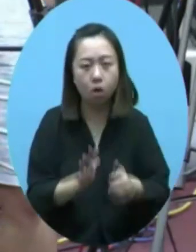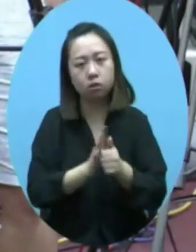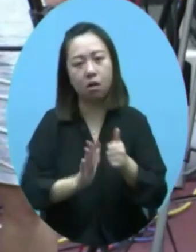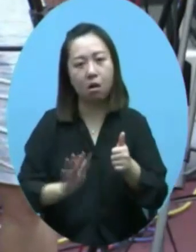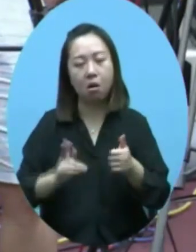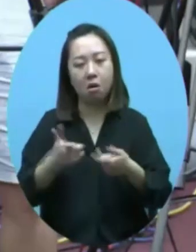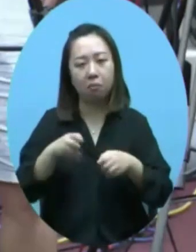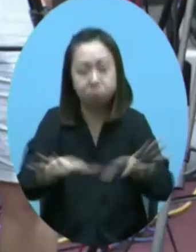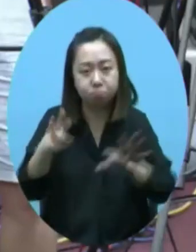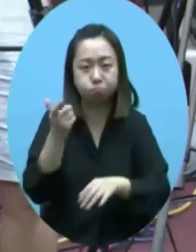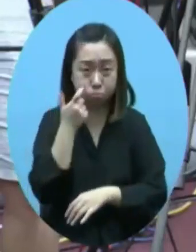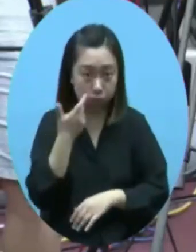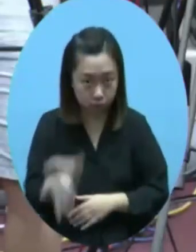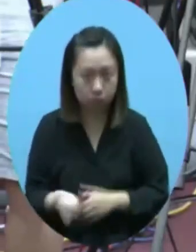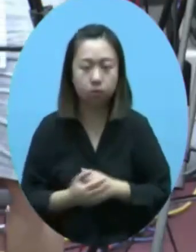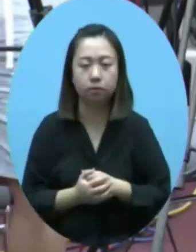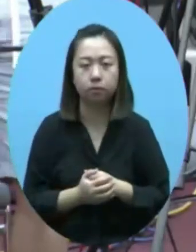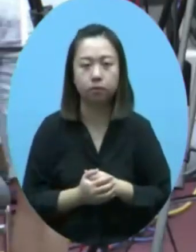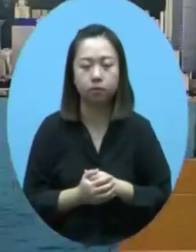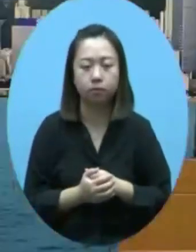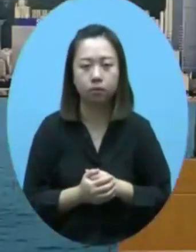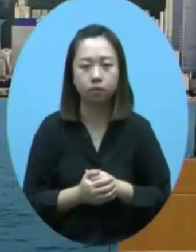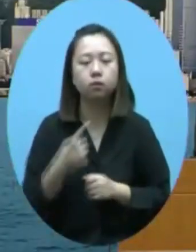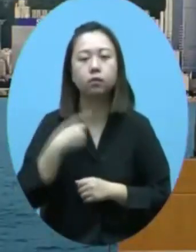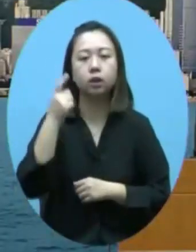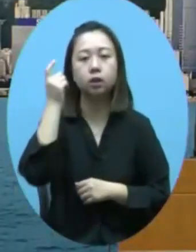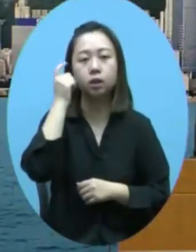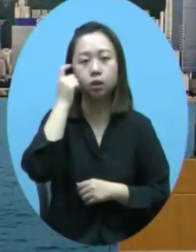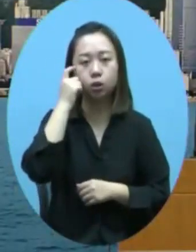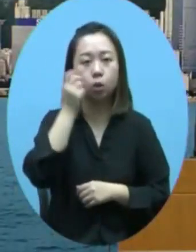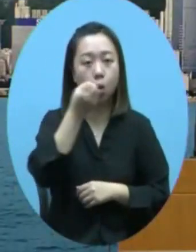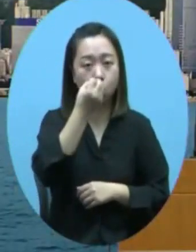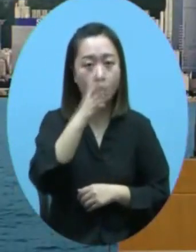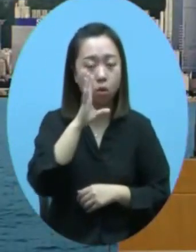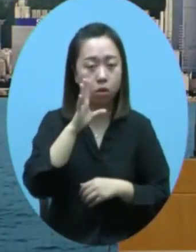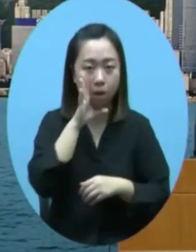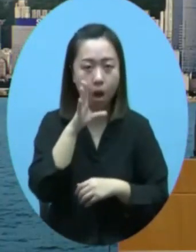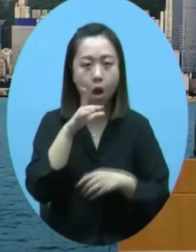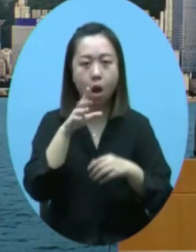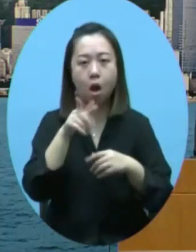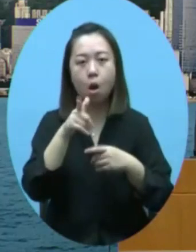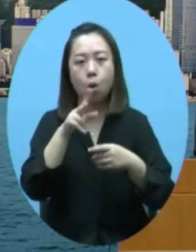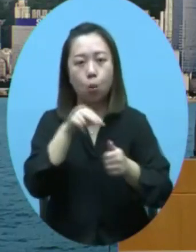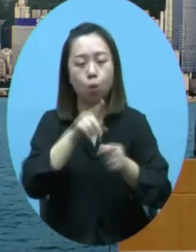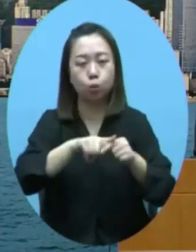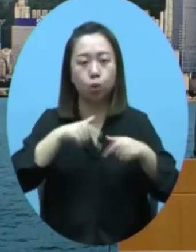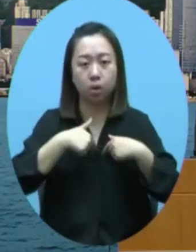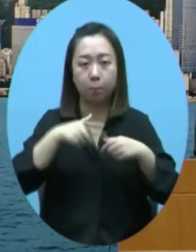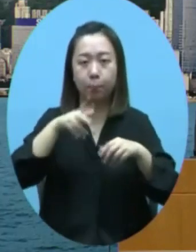delay in testing, they will let the further spread of the pandemic? We are aware that the Kwang Tai